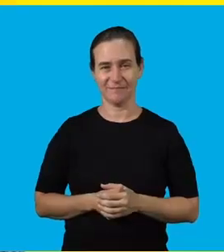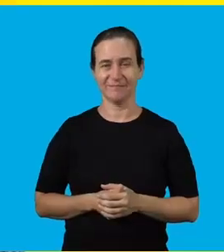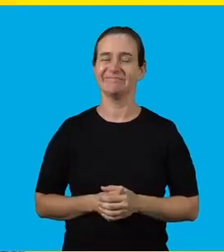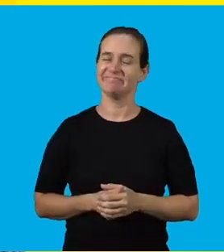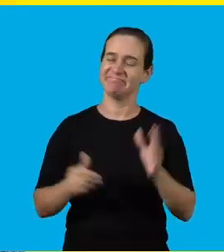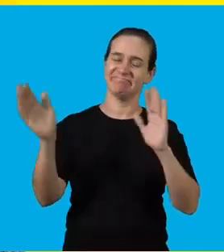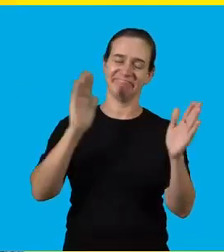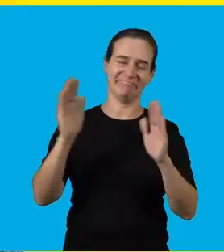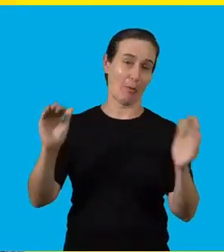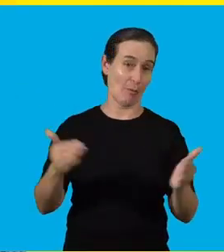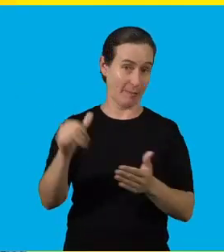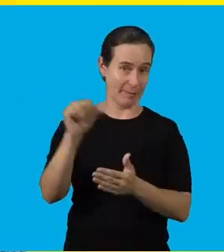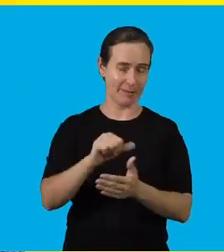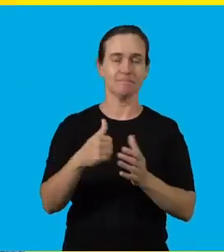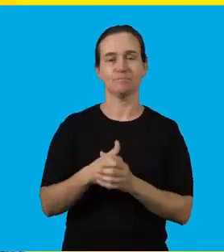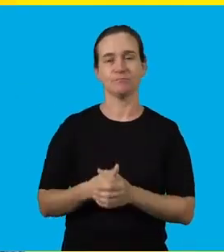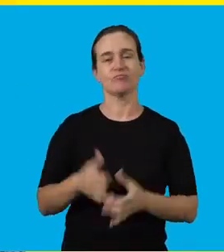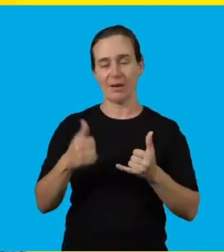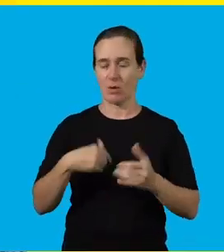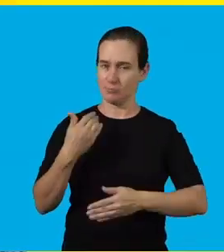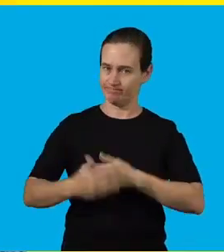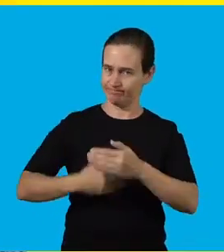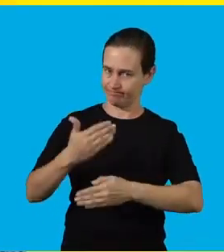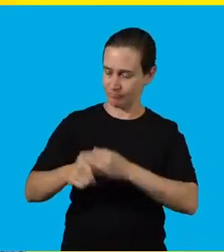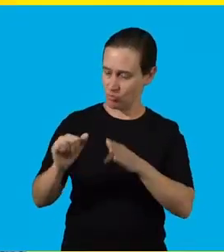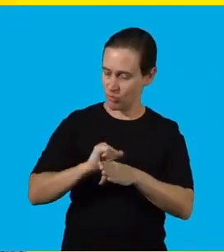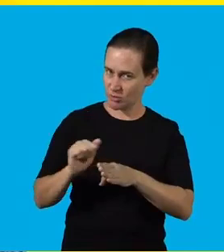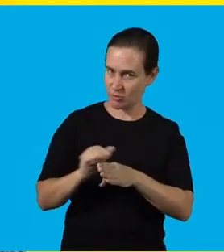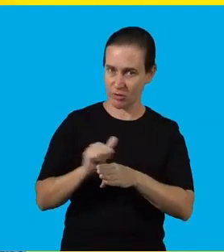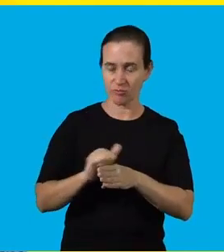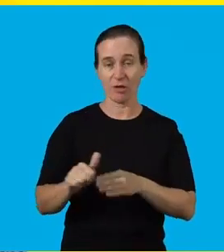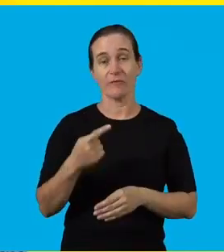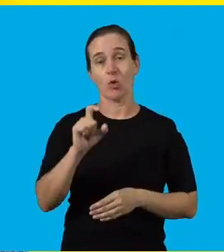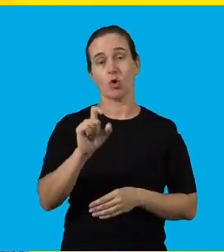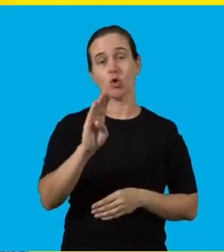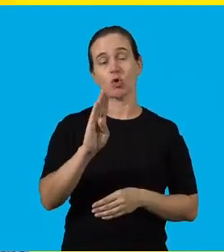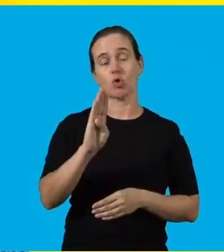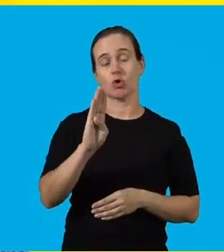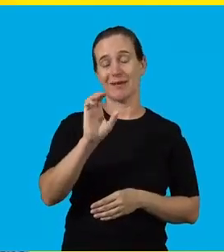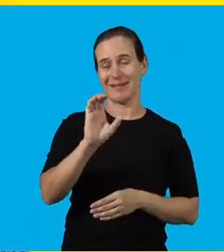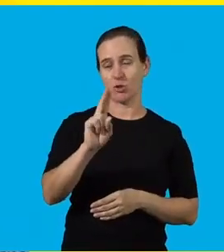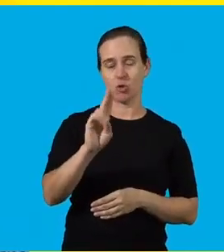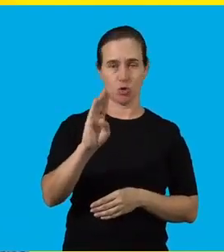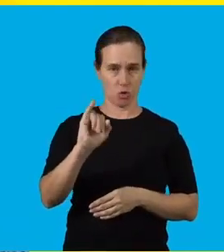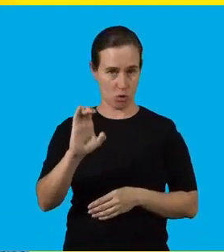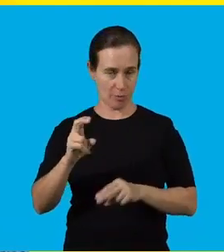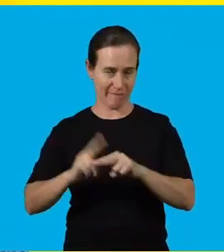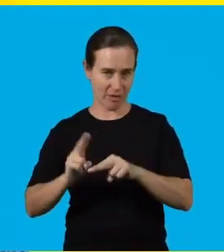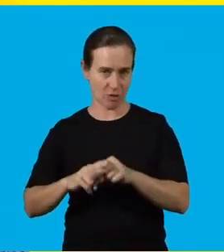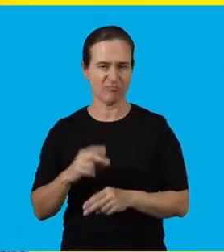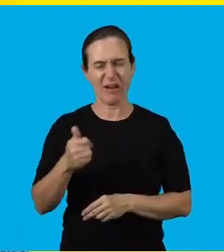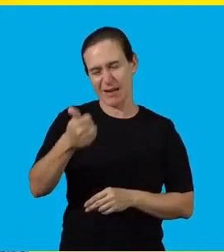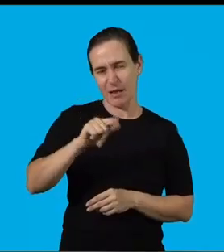Hello everyone, welcome back. We are continuing our practice questions on cubic functions. Let's have a look at another exam